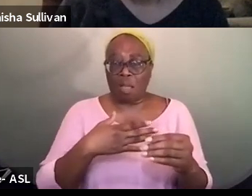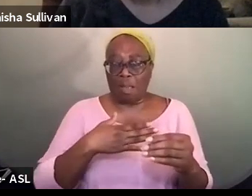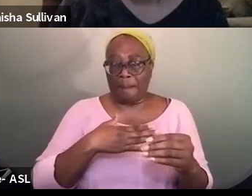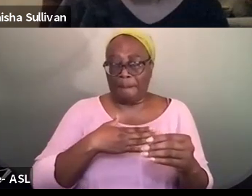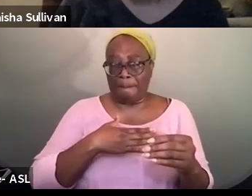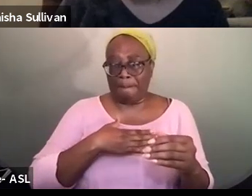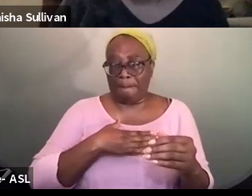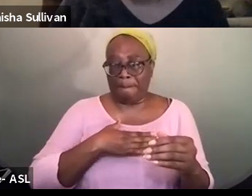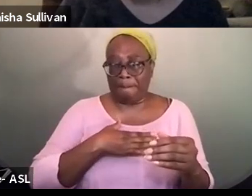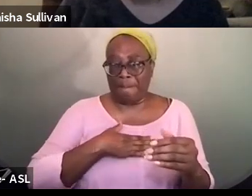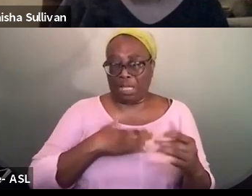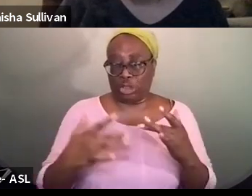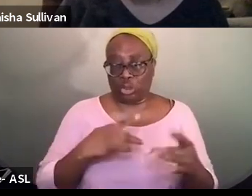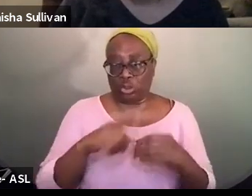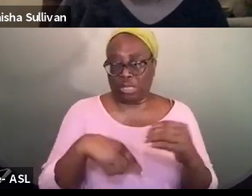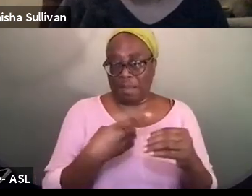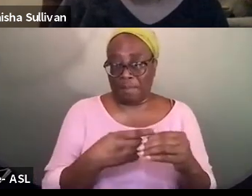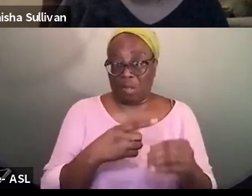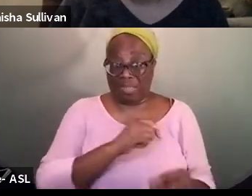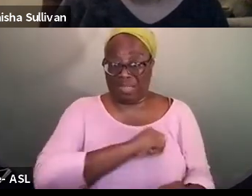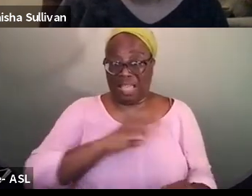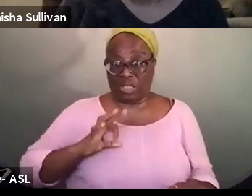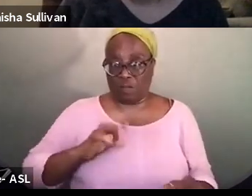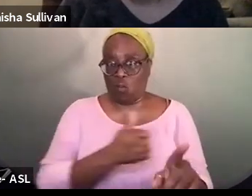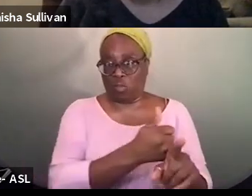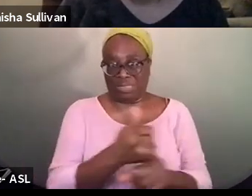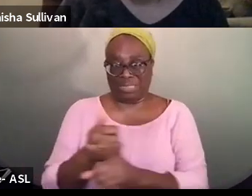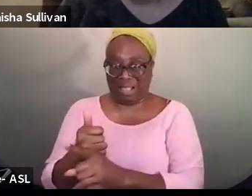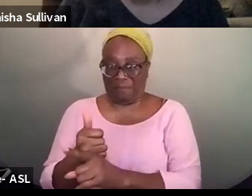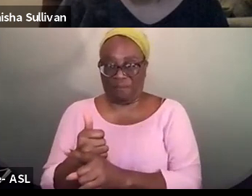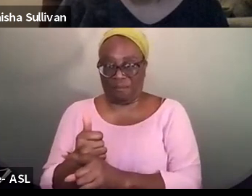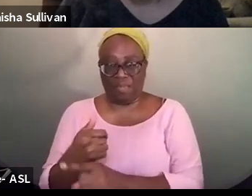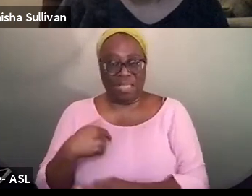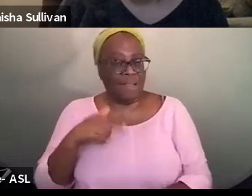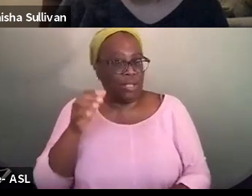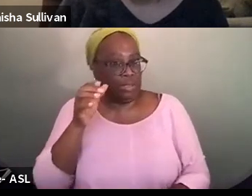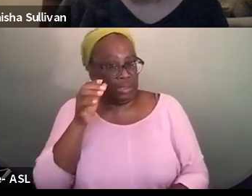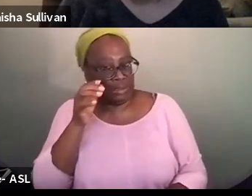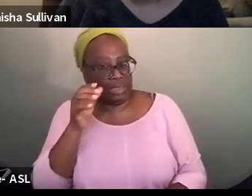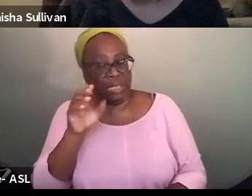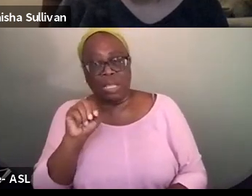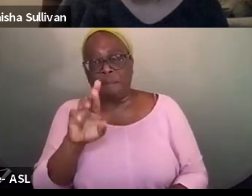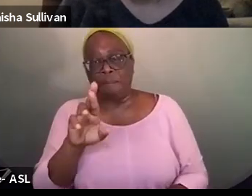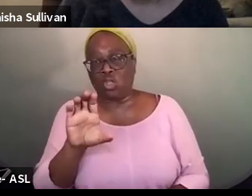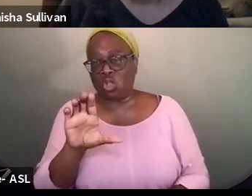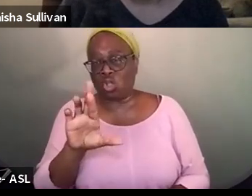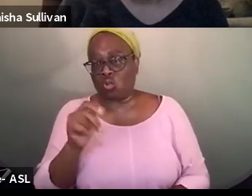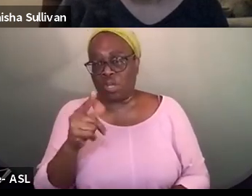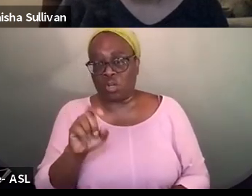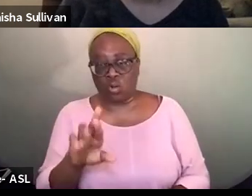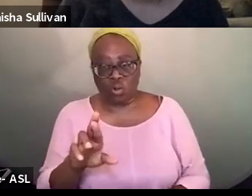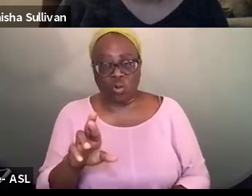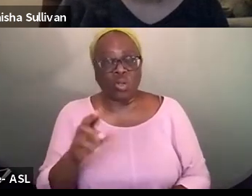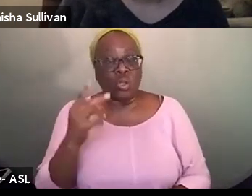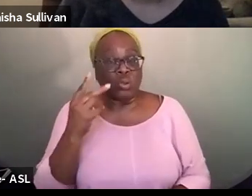exam schools admissions task force itself. I've listened to Mr. Krager discuss his desire to see efforts put